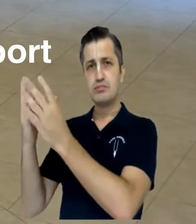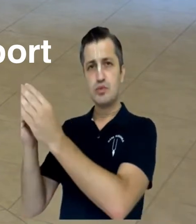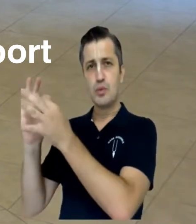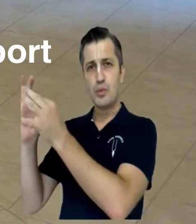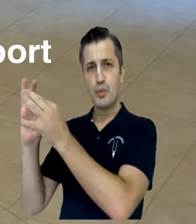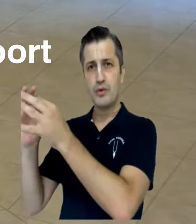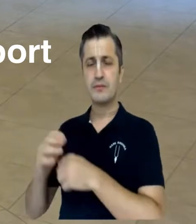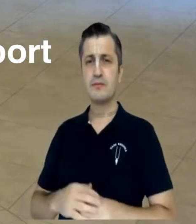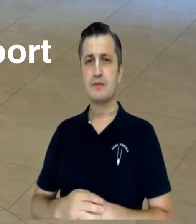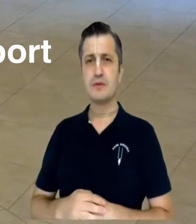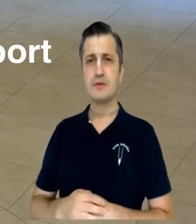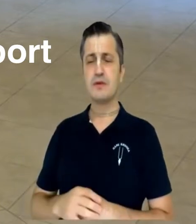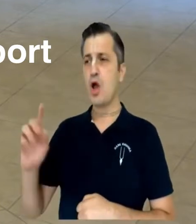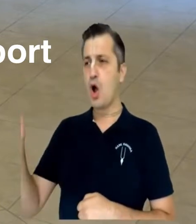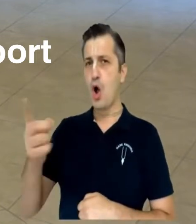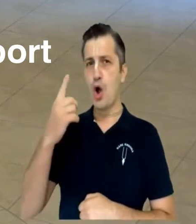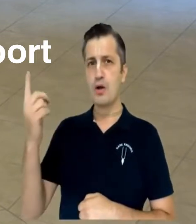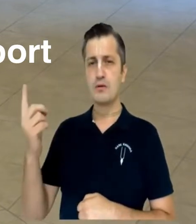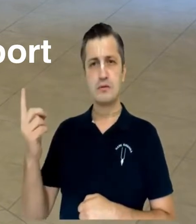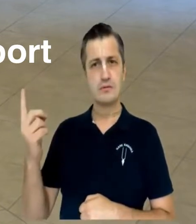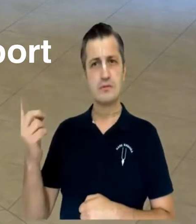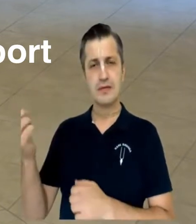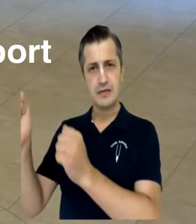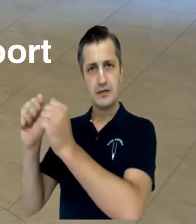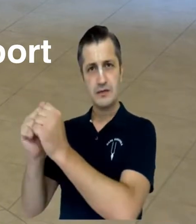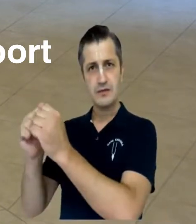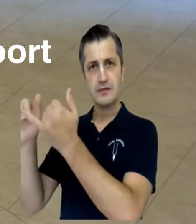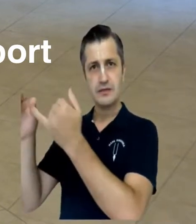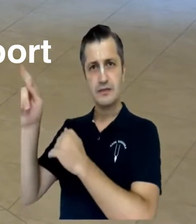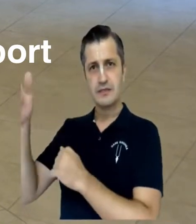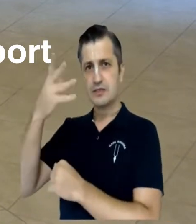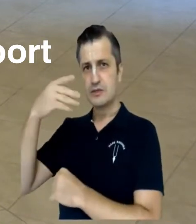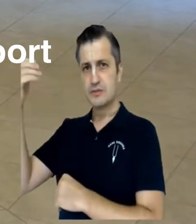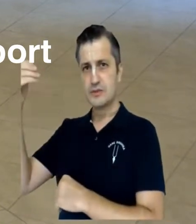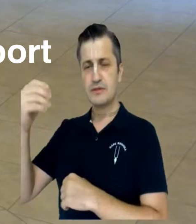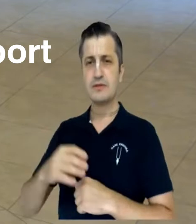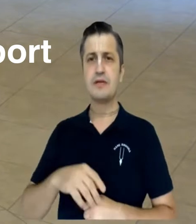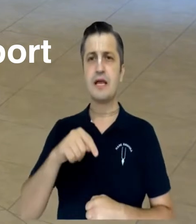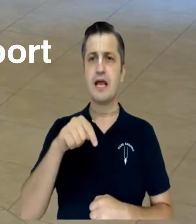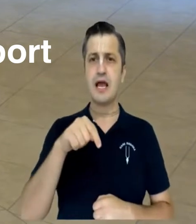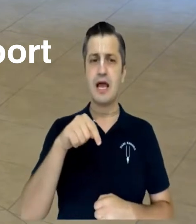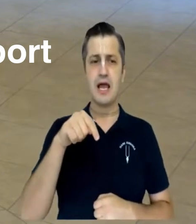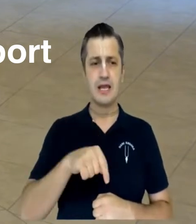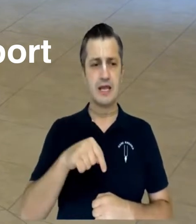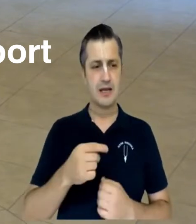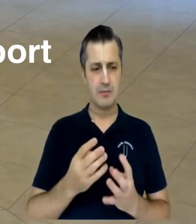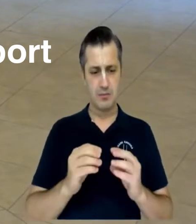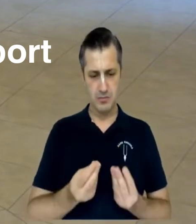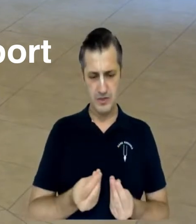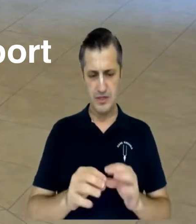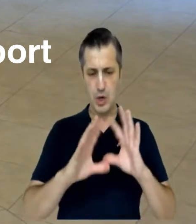the purpose of the creation. Of course, in the spiritual world, there is no such thing as creation. But since the